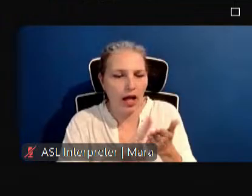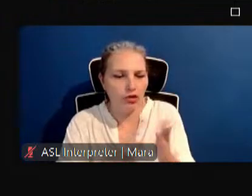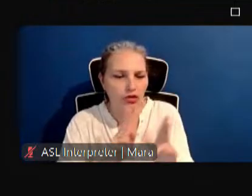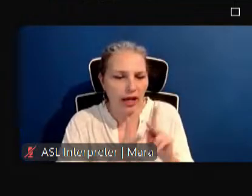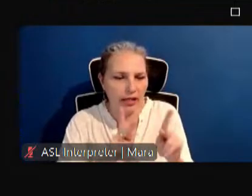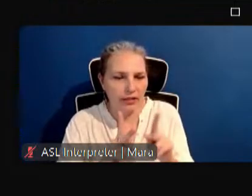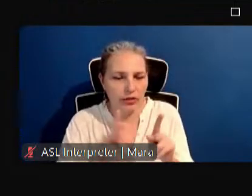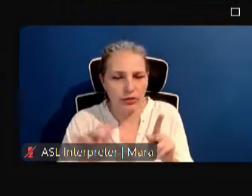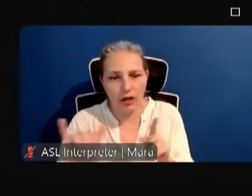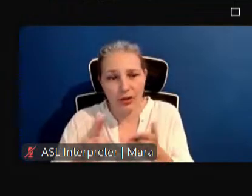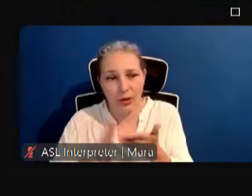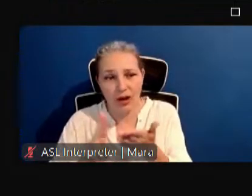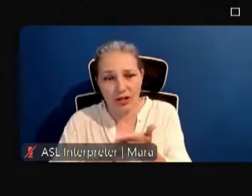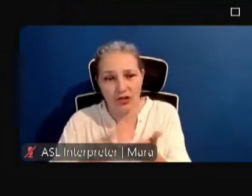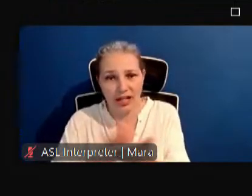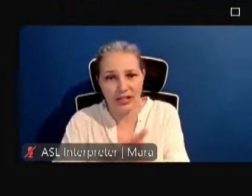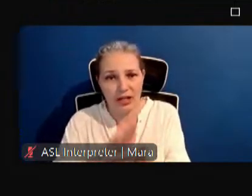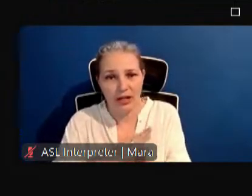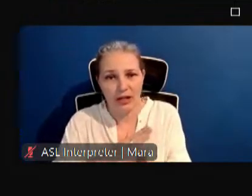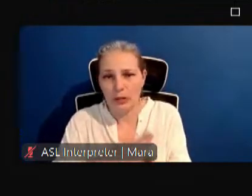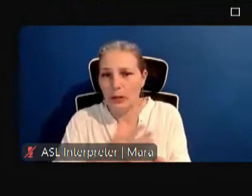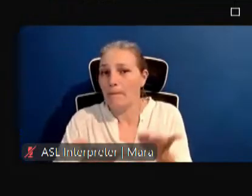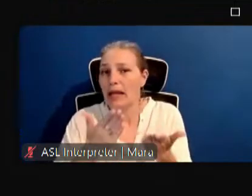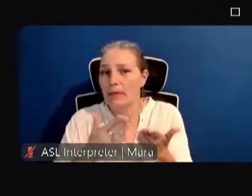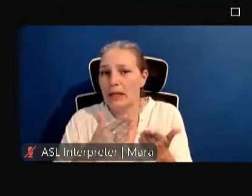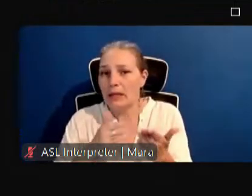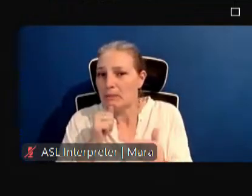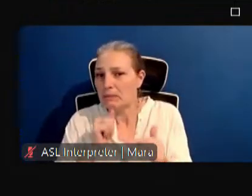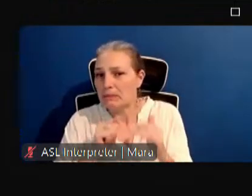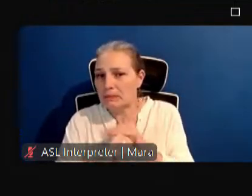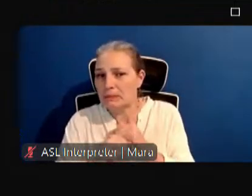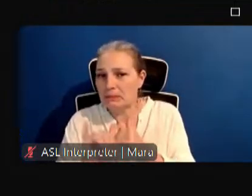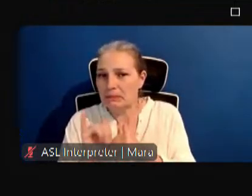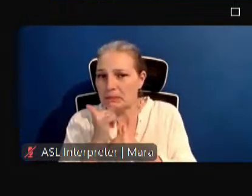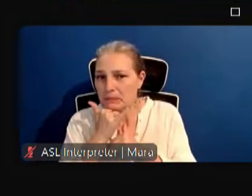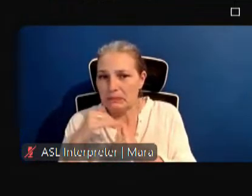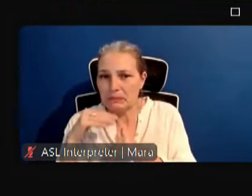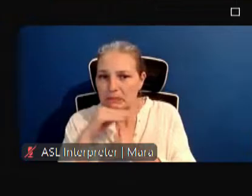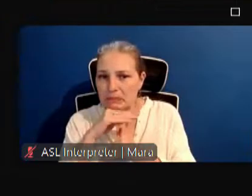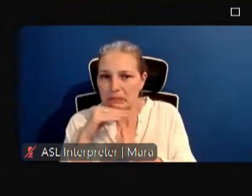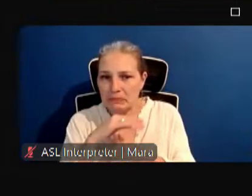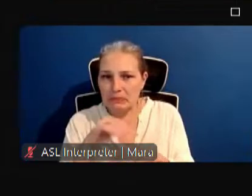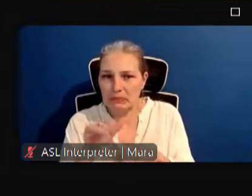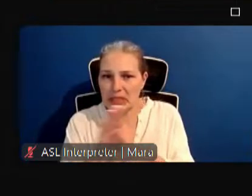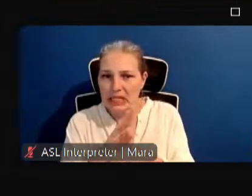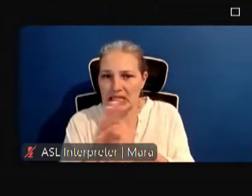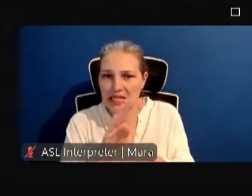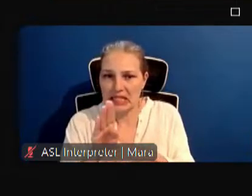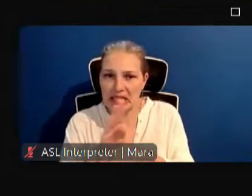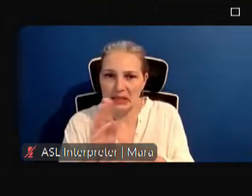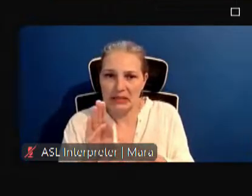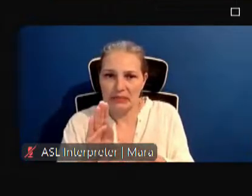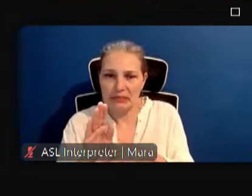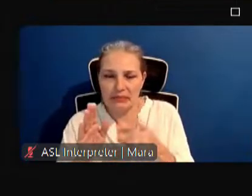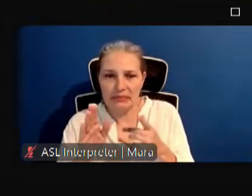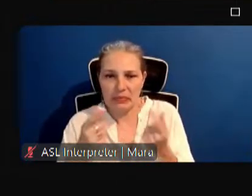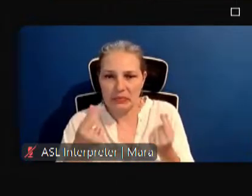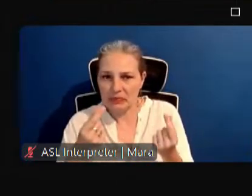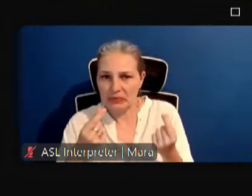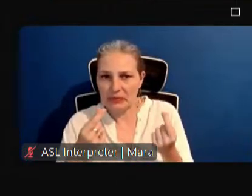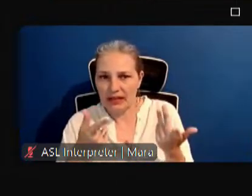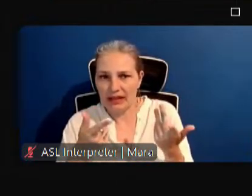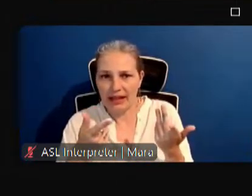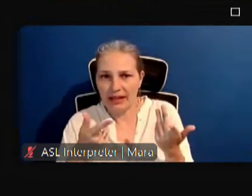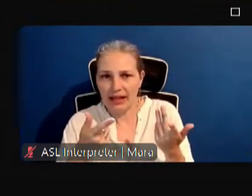contracts, possible deceptive business practices. We've been receiving complaints of individuals that are dealing with liens that have been placed on